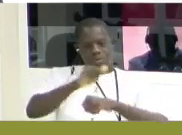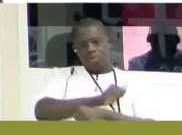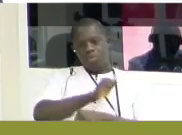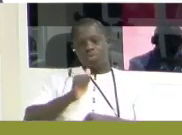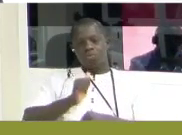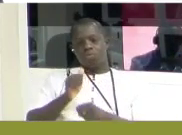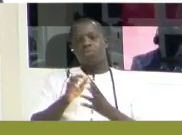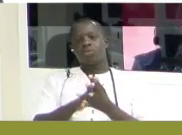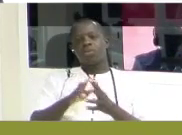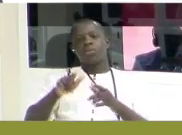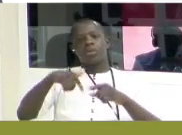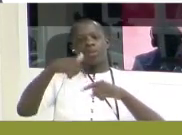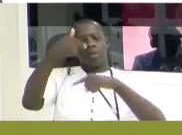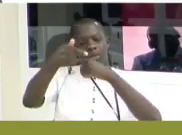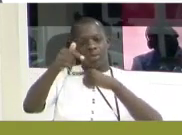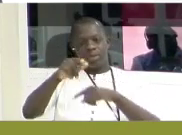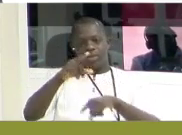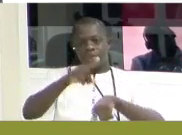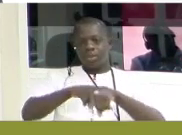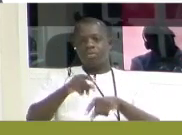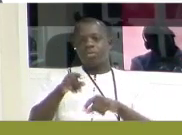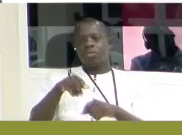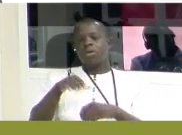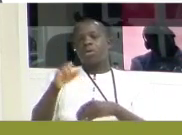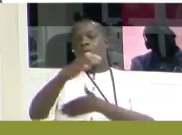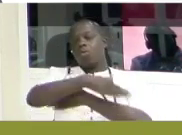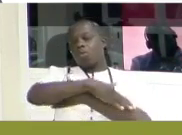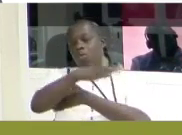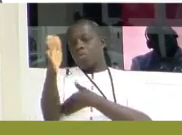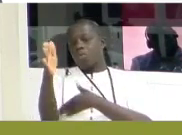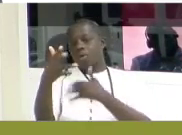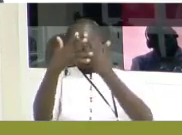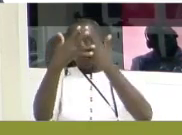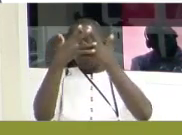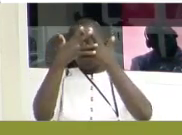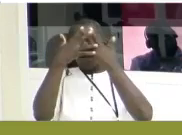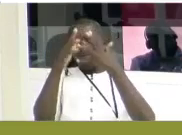next moment, all we had was our cell door was open.